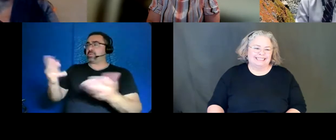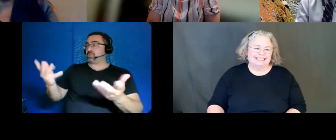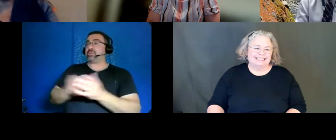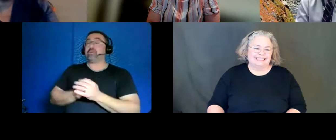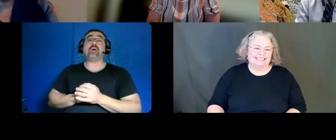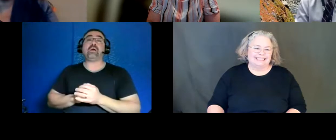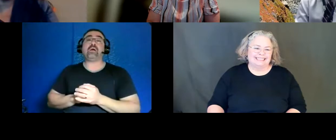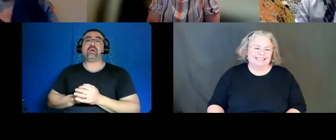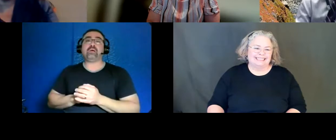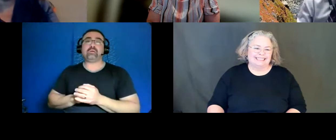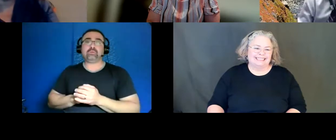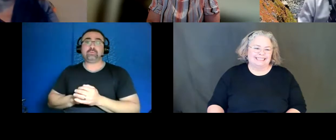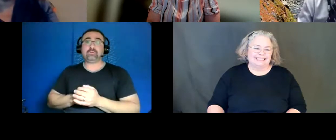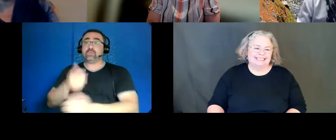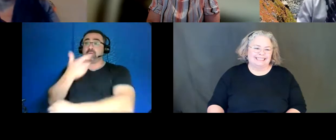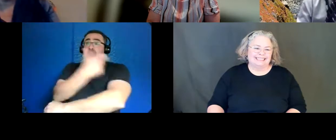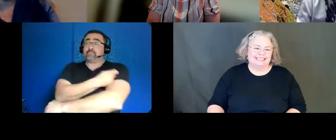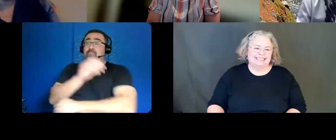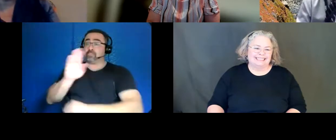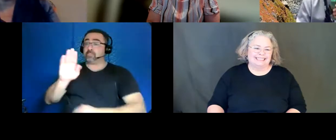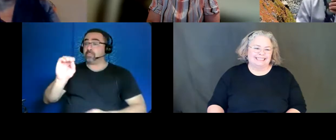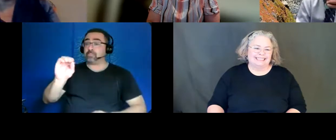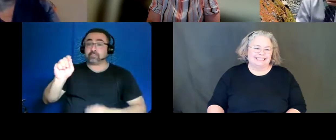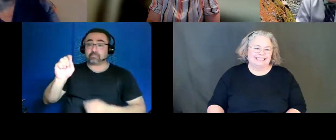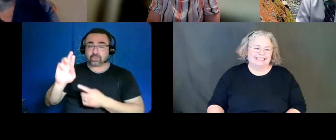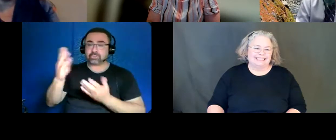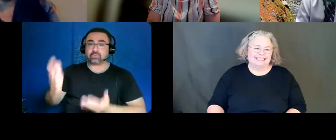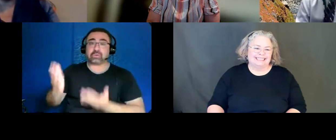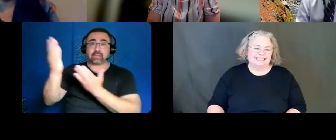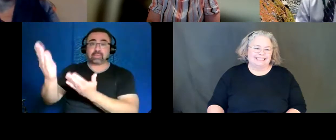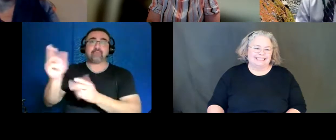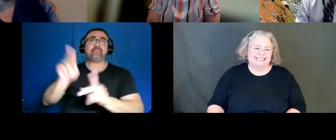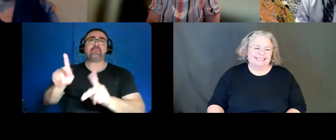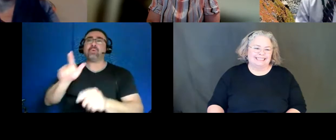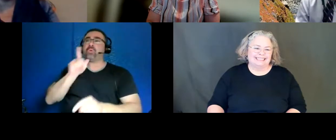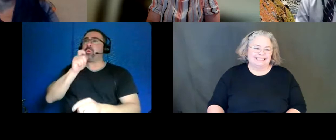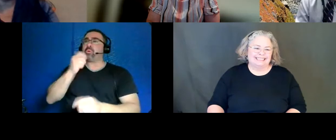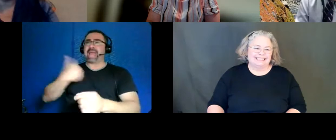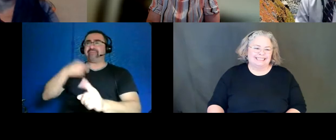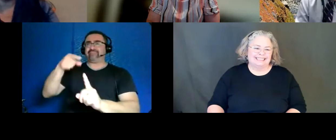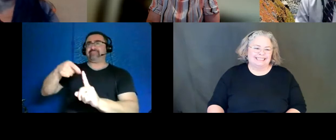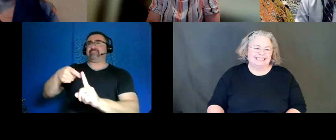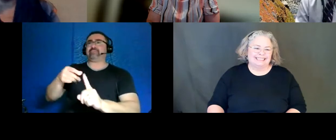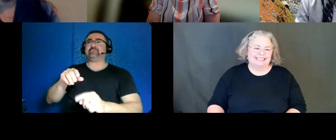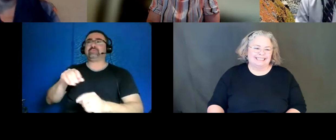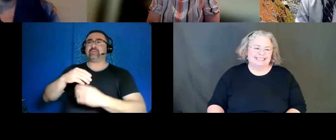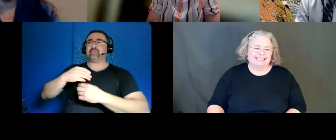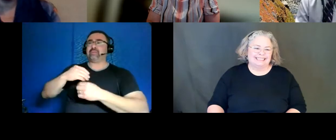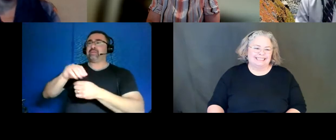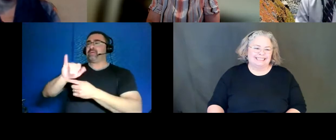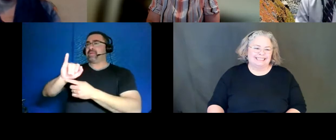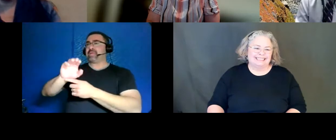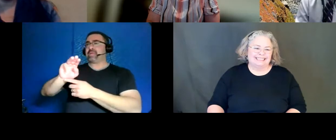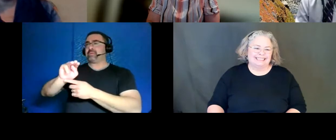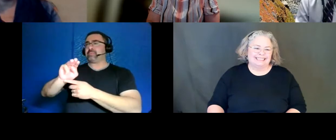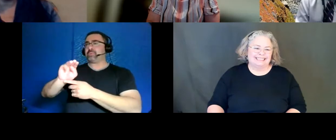third shot or the booster dose is recommended for people with immune compromised